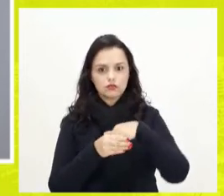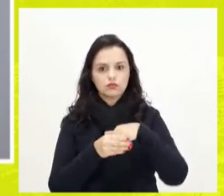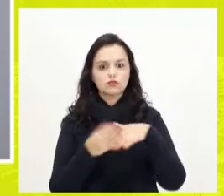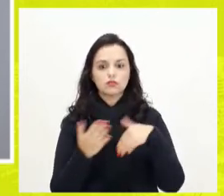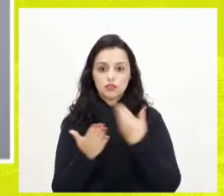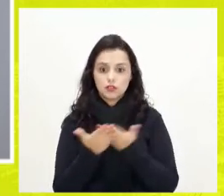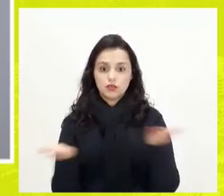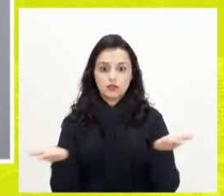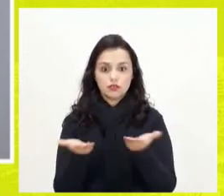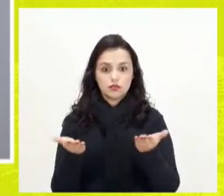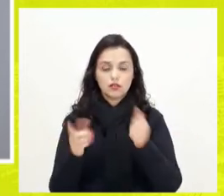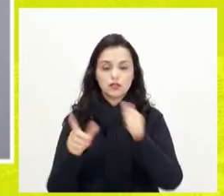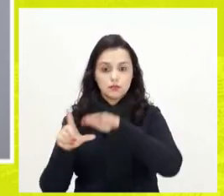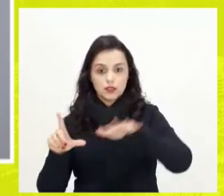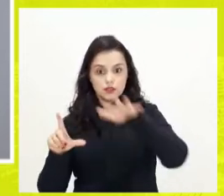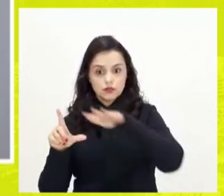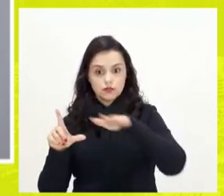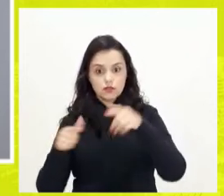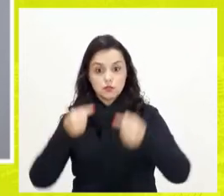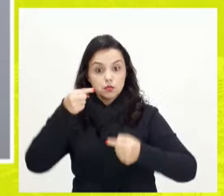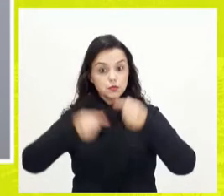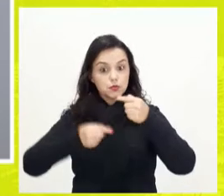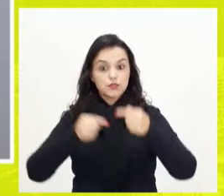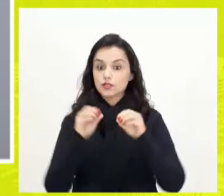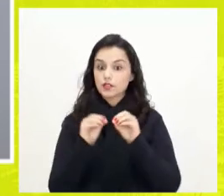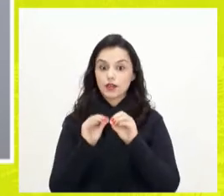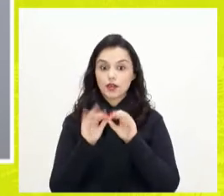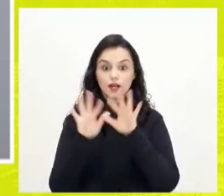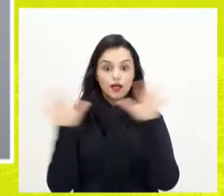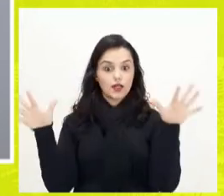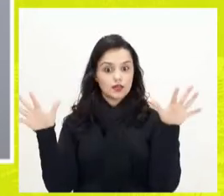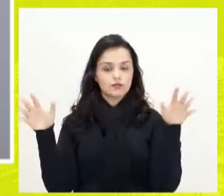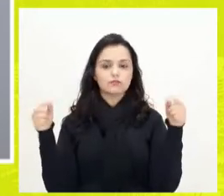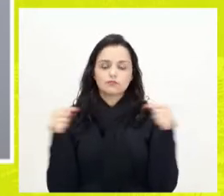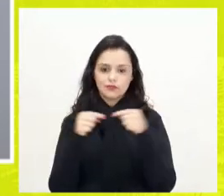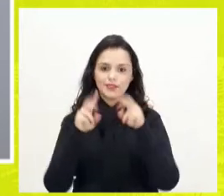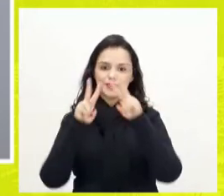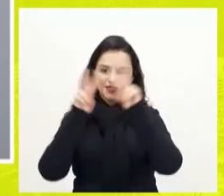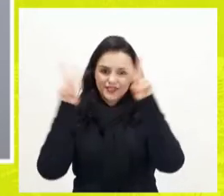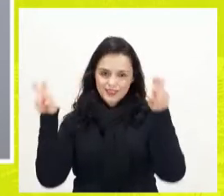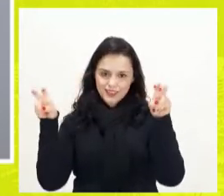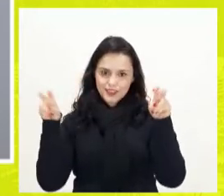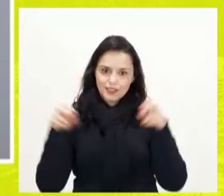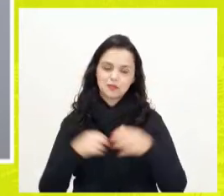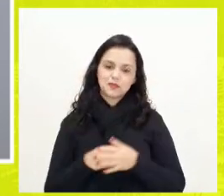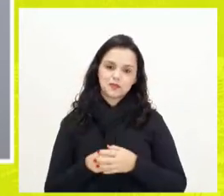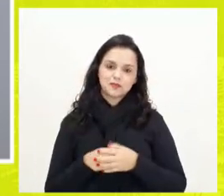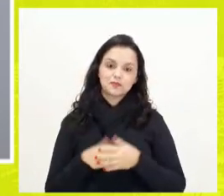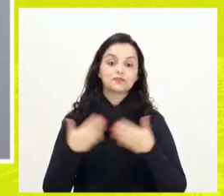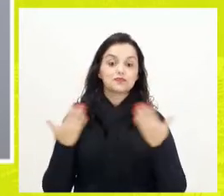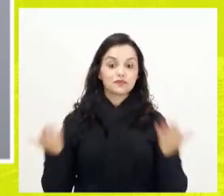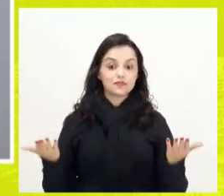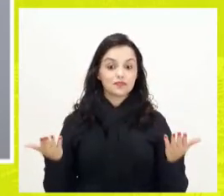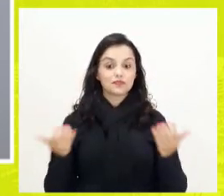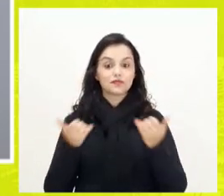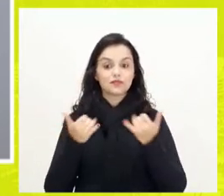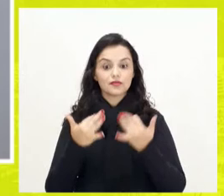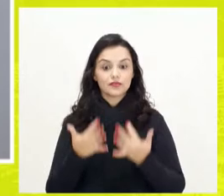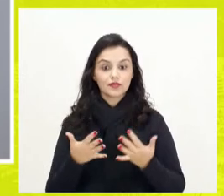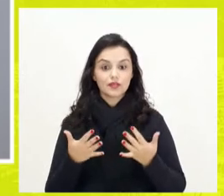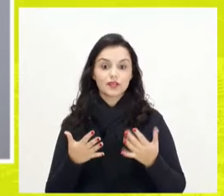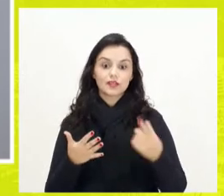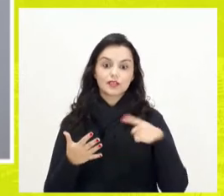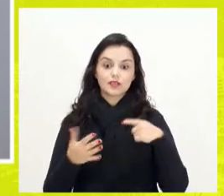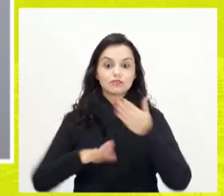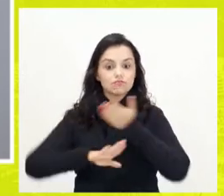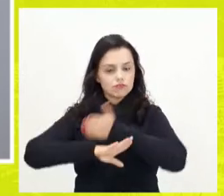big platforms have clearer politics about this issues and there are